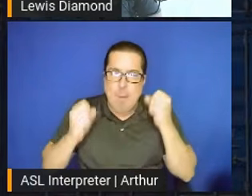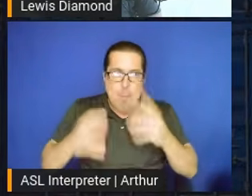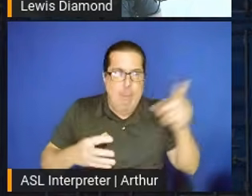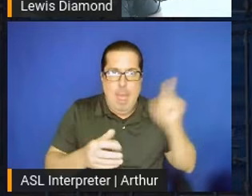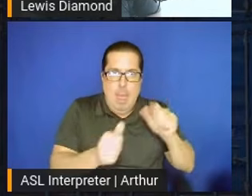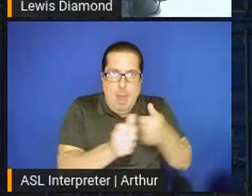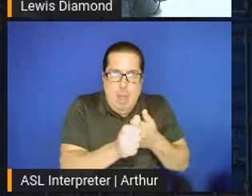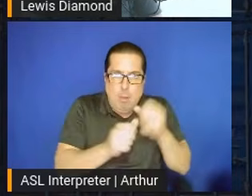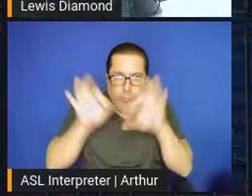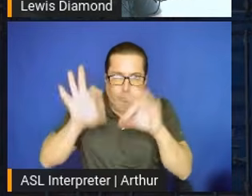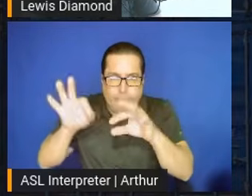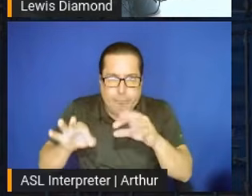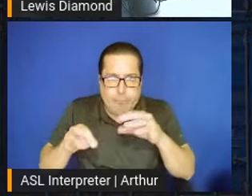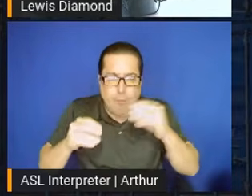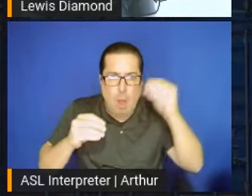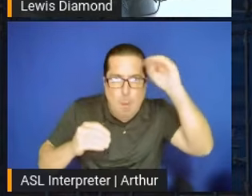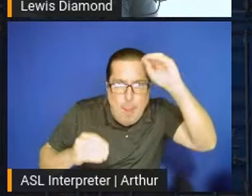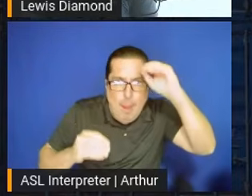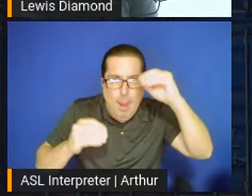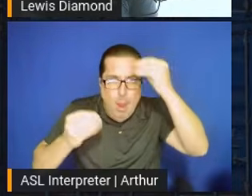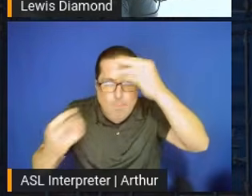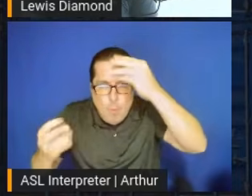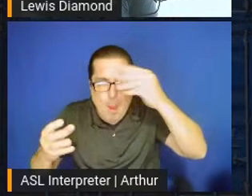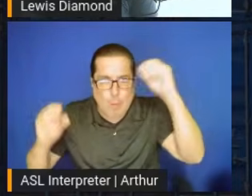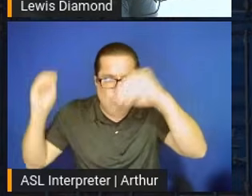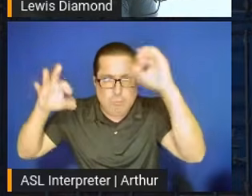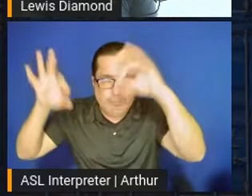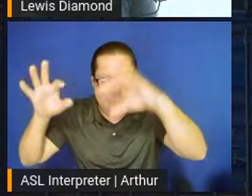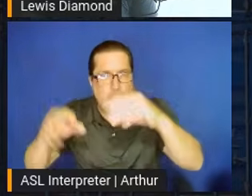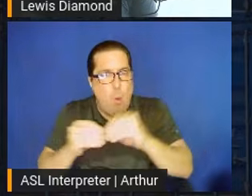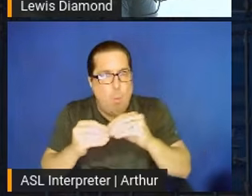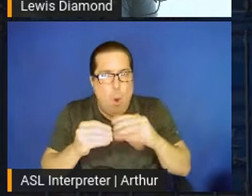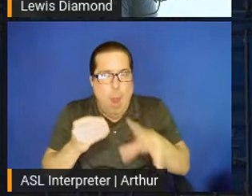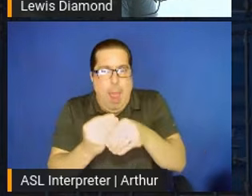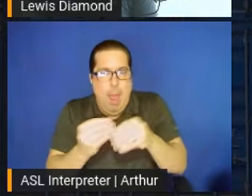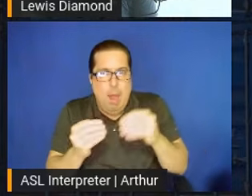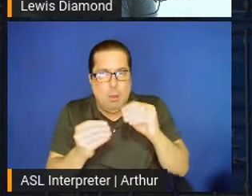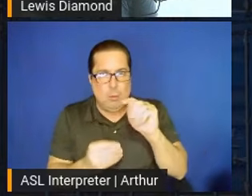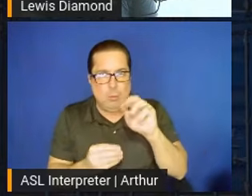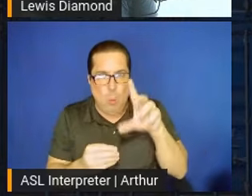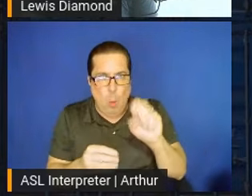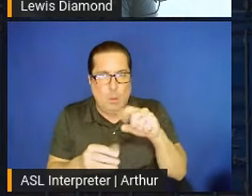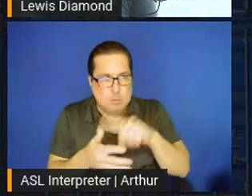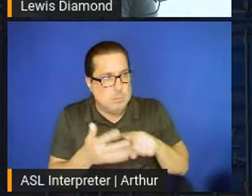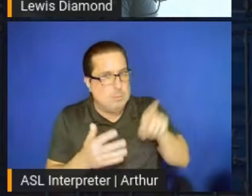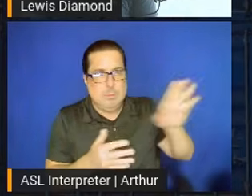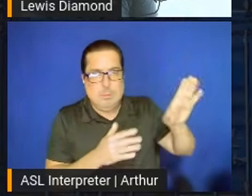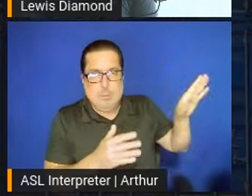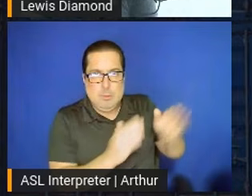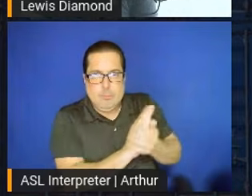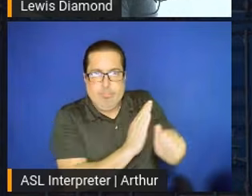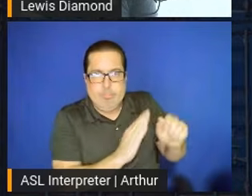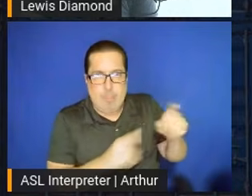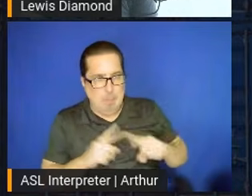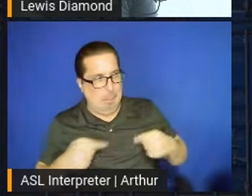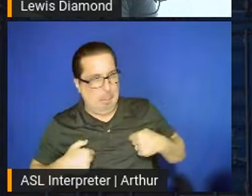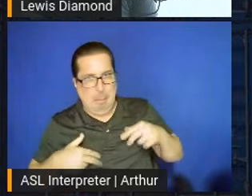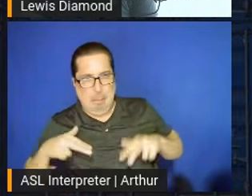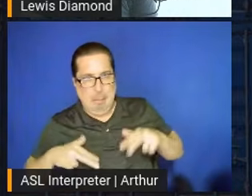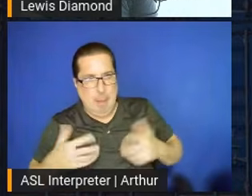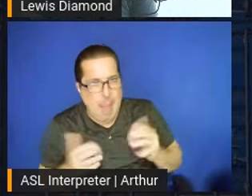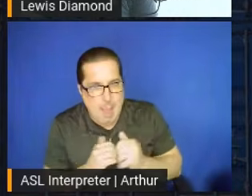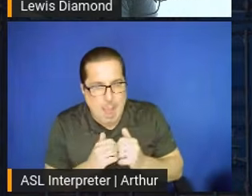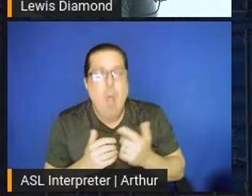tools, right? Like by themselves, they are great tools. Those are what we have heard from customer as very